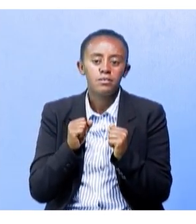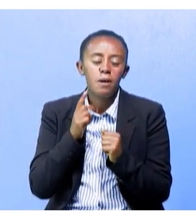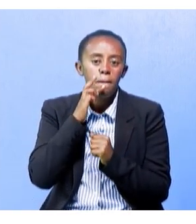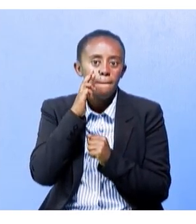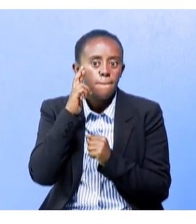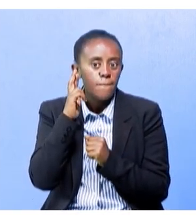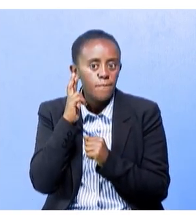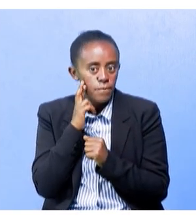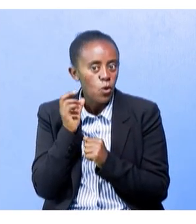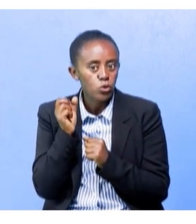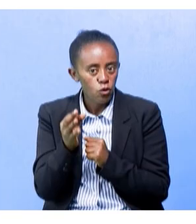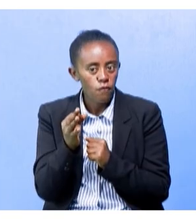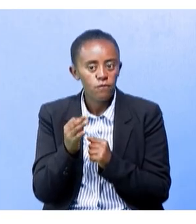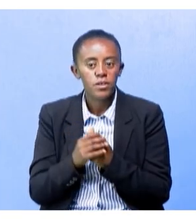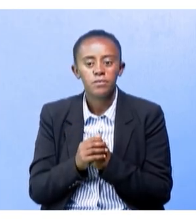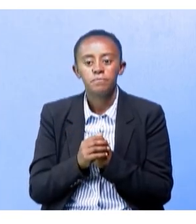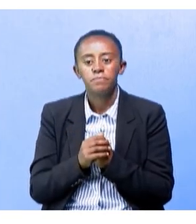because of